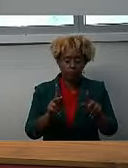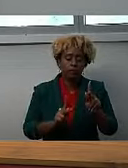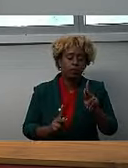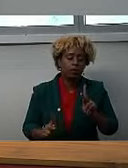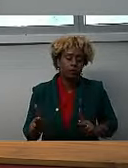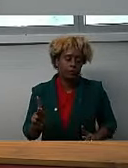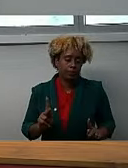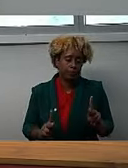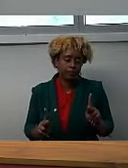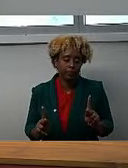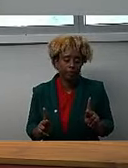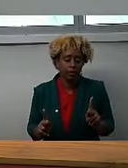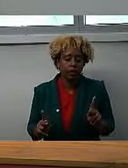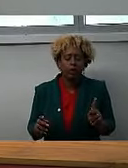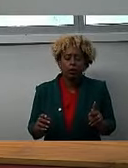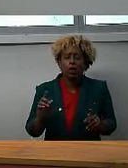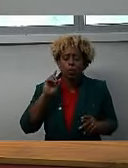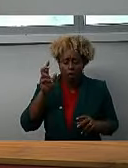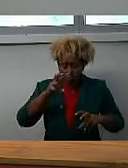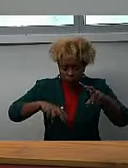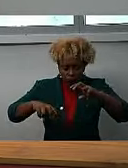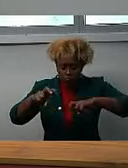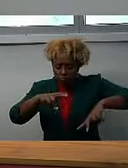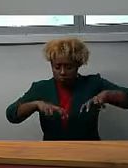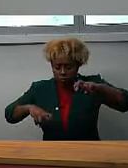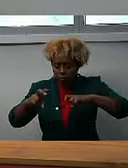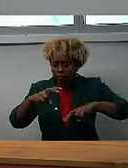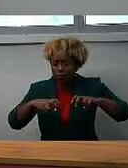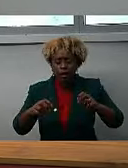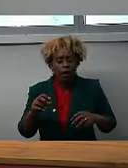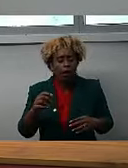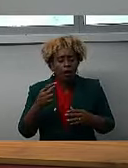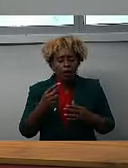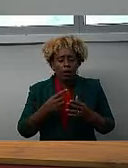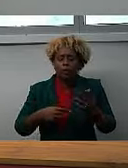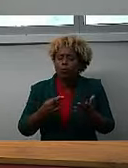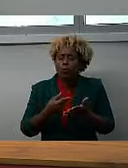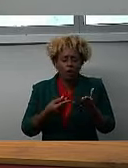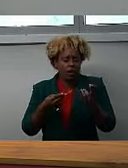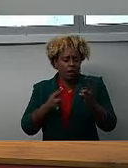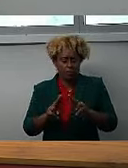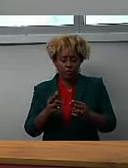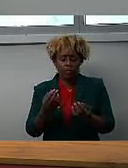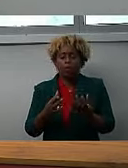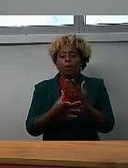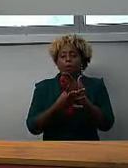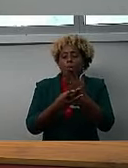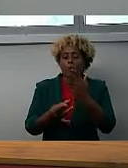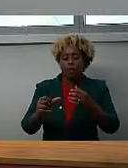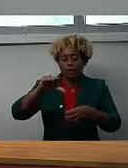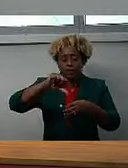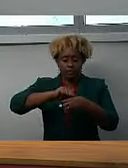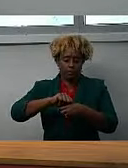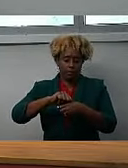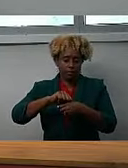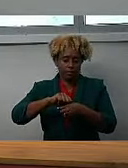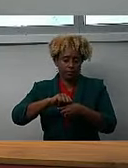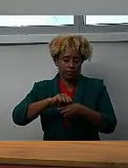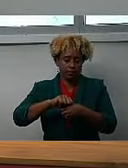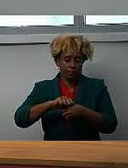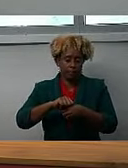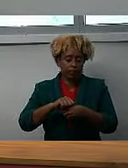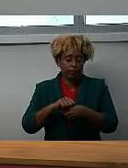to investigate and to do what it takes to demystify our oil and gas situation.